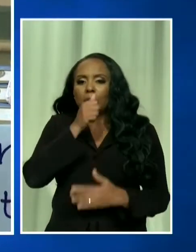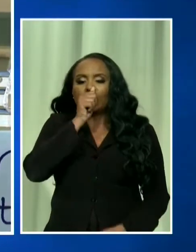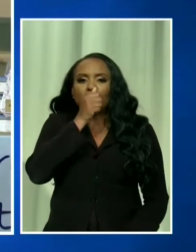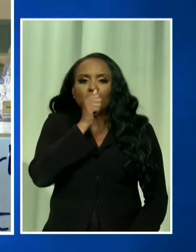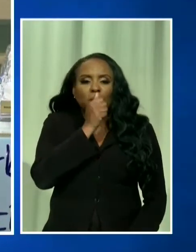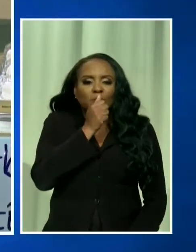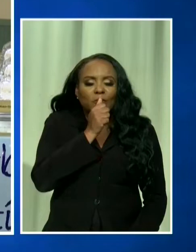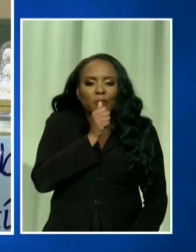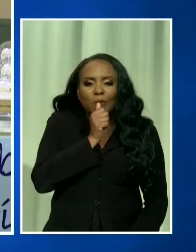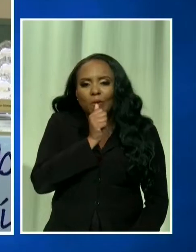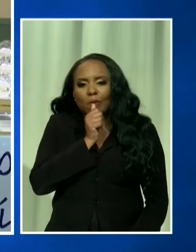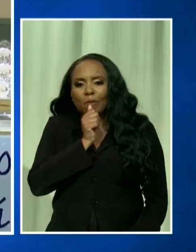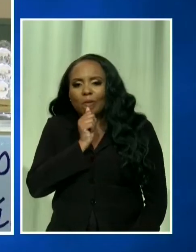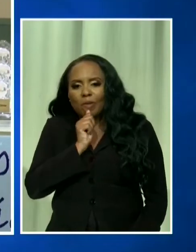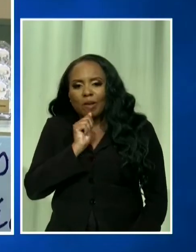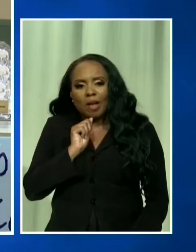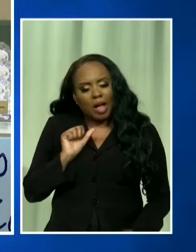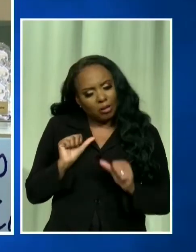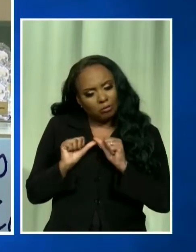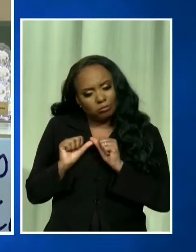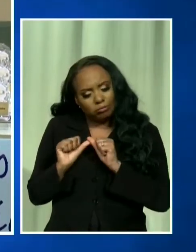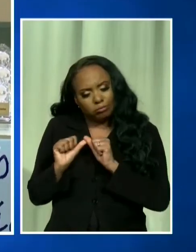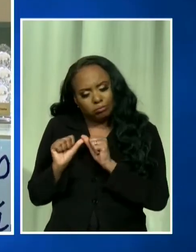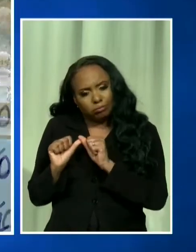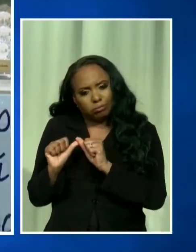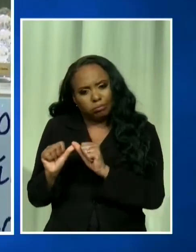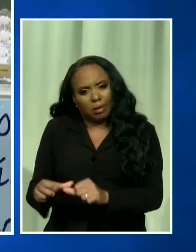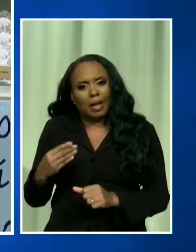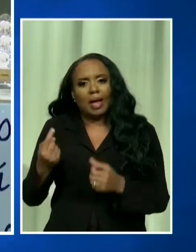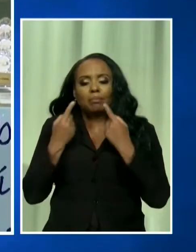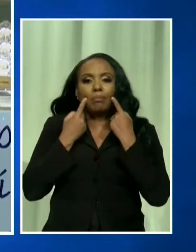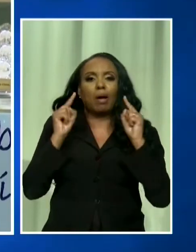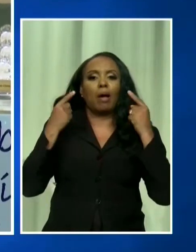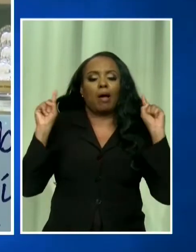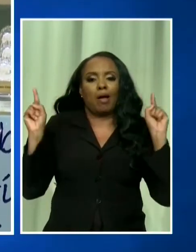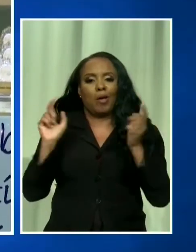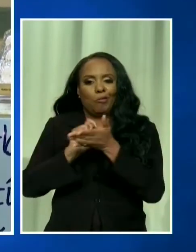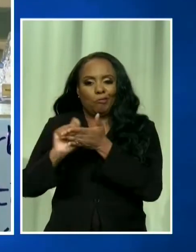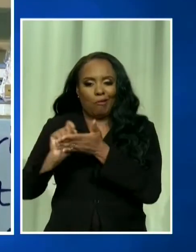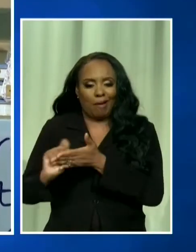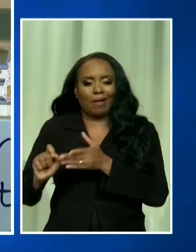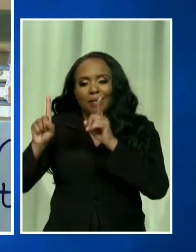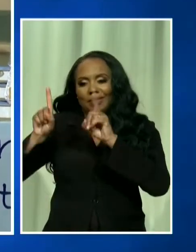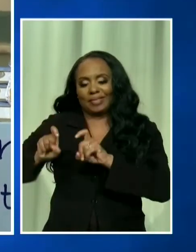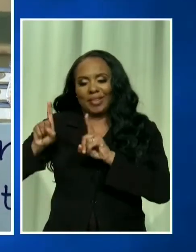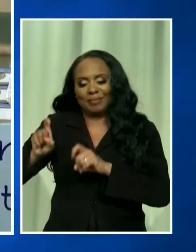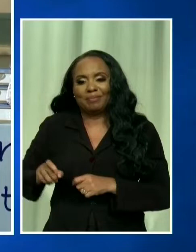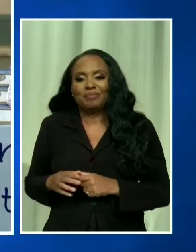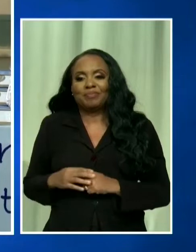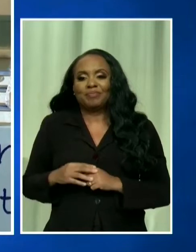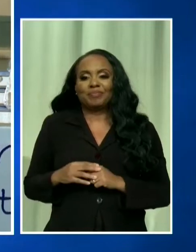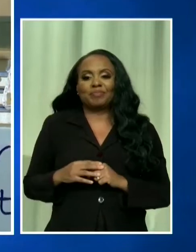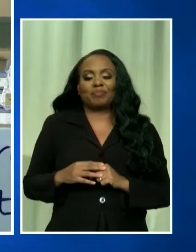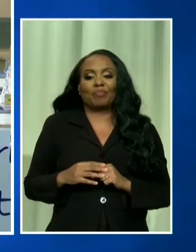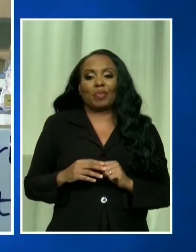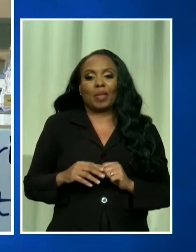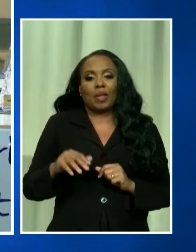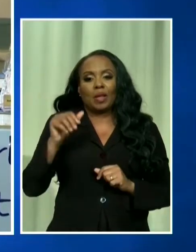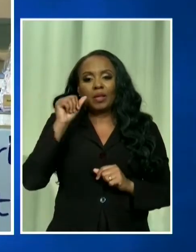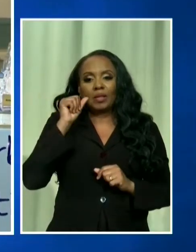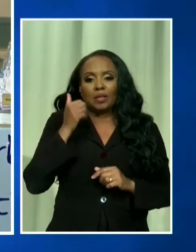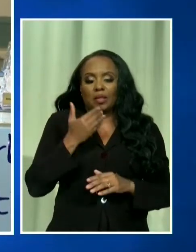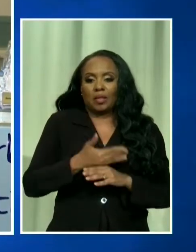and tenacity to overcome the difficulties and successfully write the test. Siobhan said her daughter overcame not